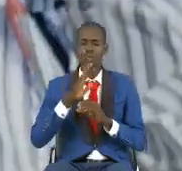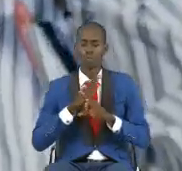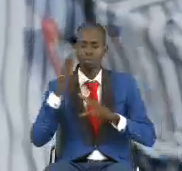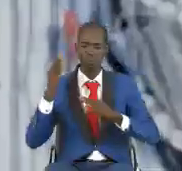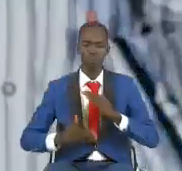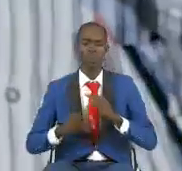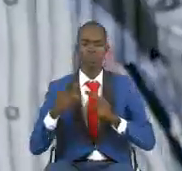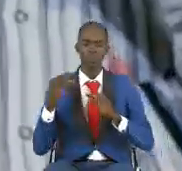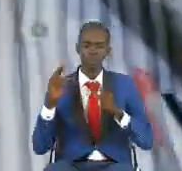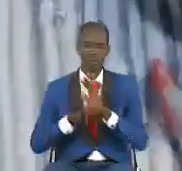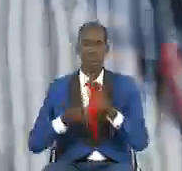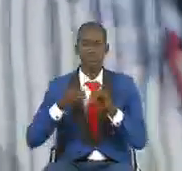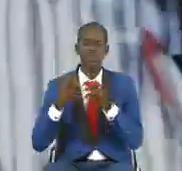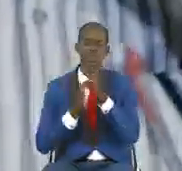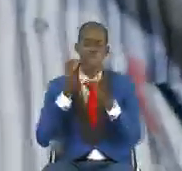Jesus' name.